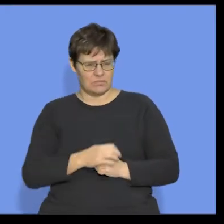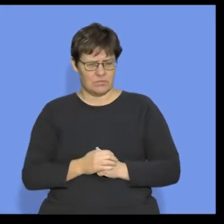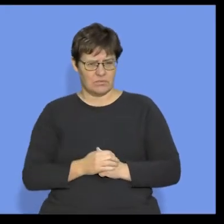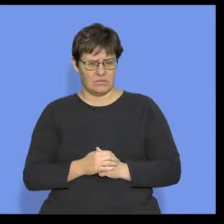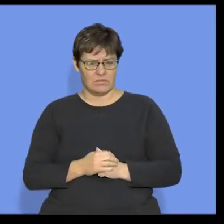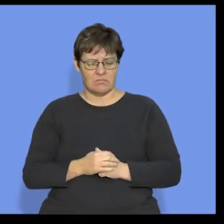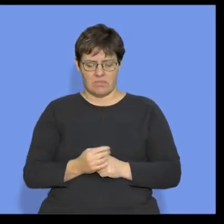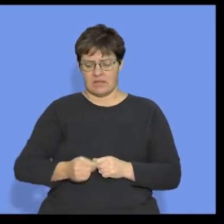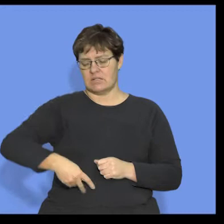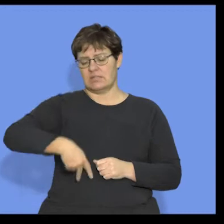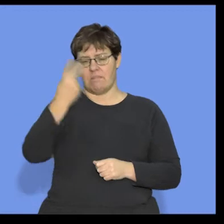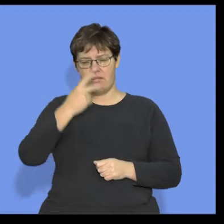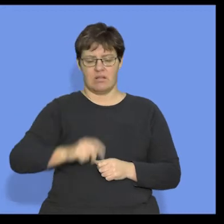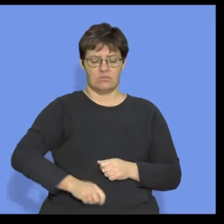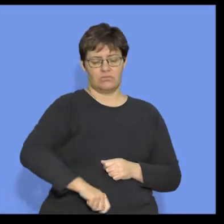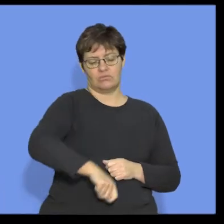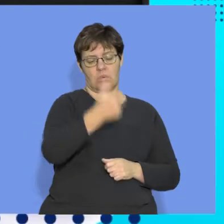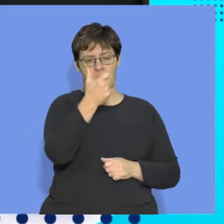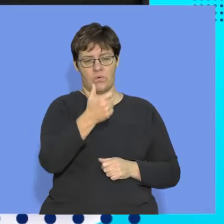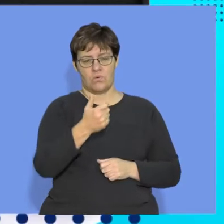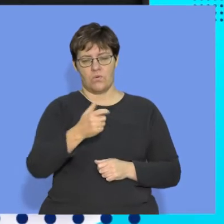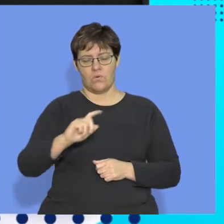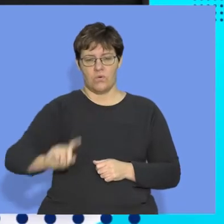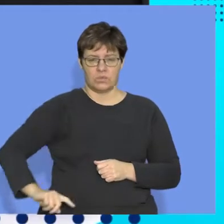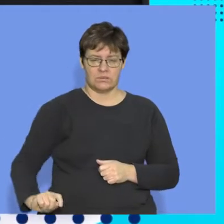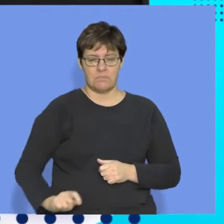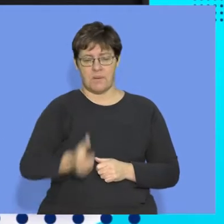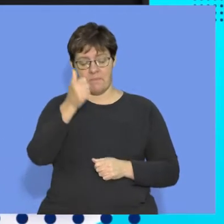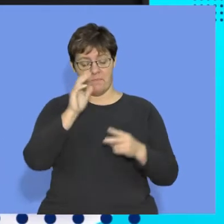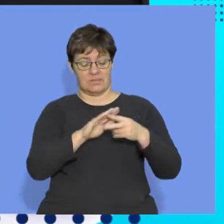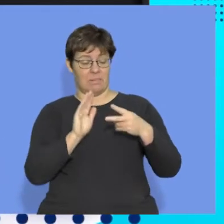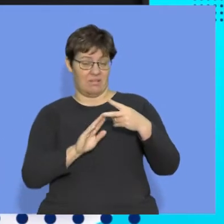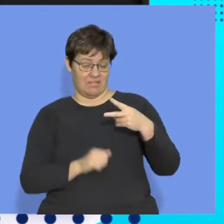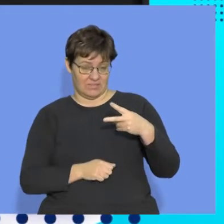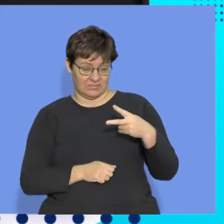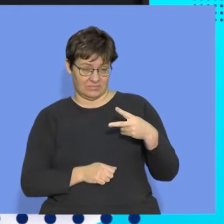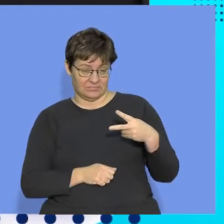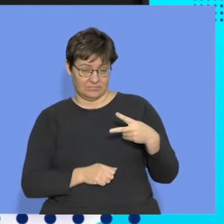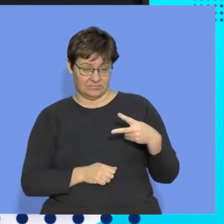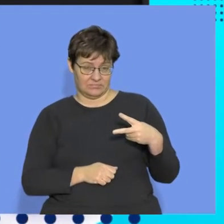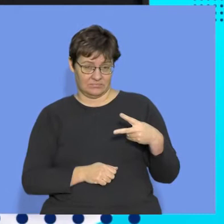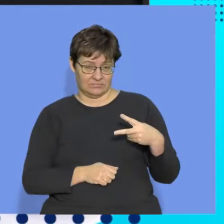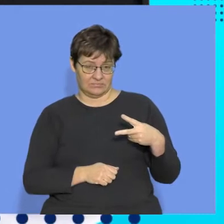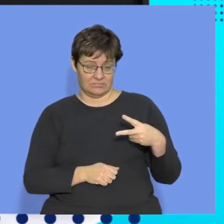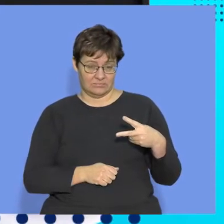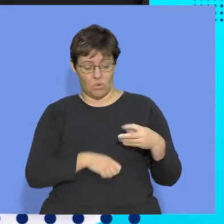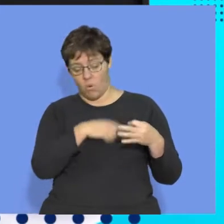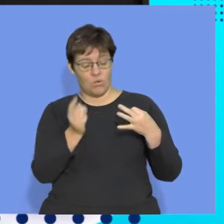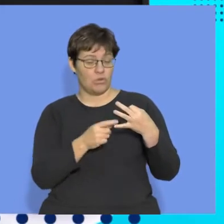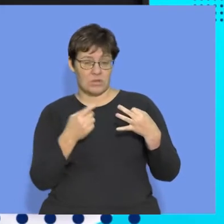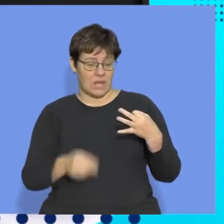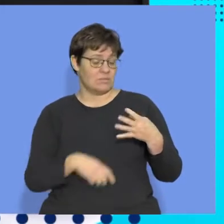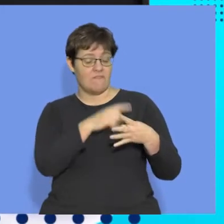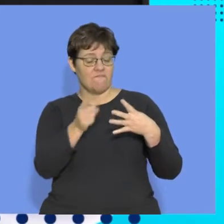assuming we're going to toss it twice. So you can draw a tree diagram tossing a coin once,